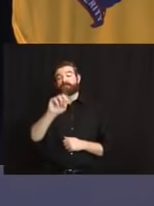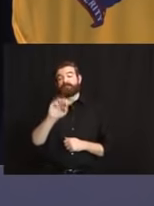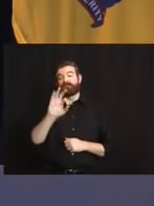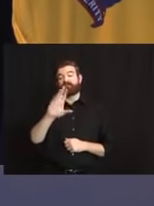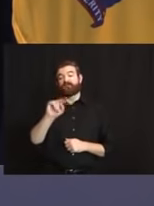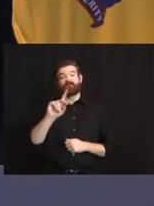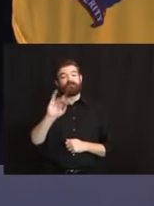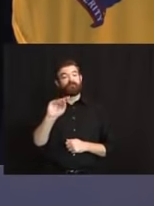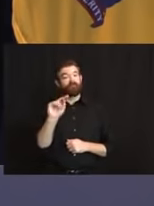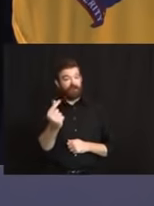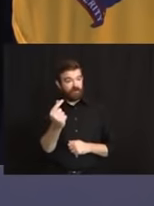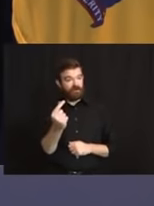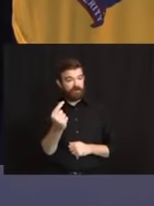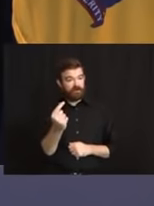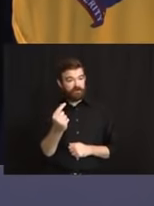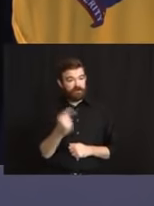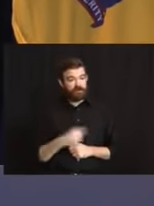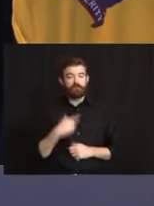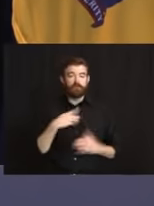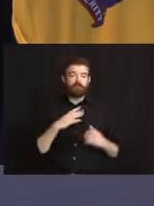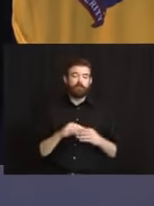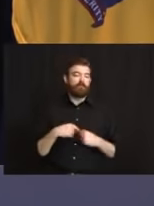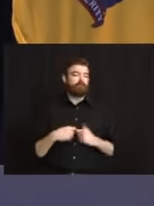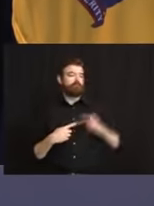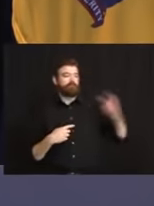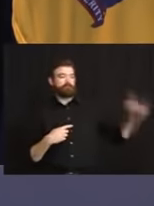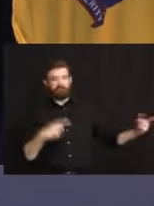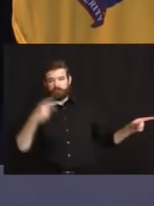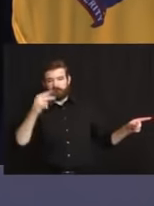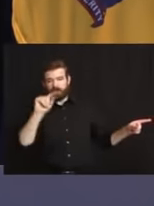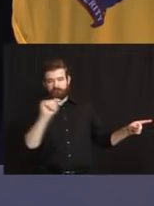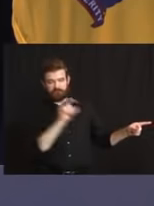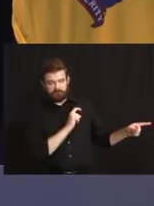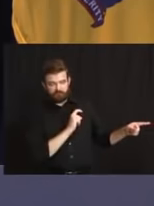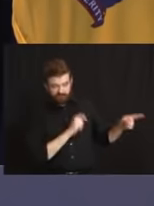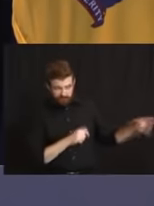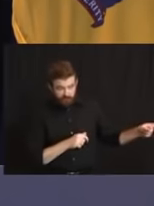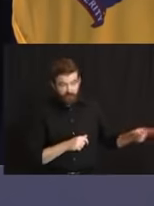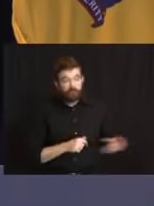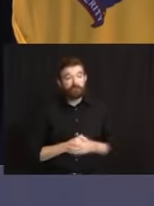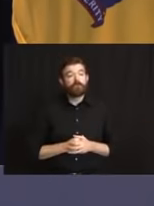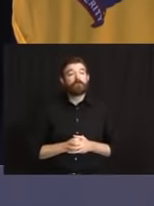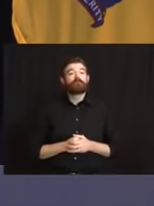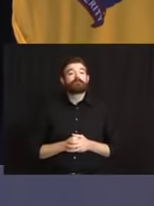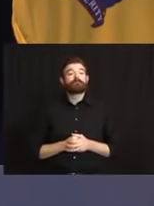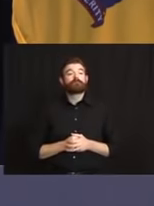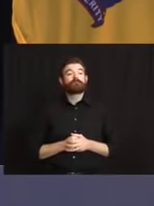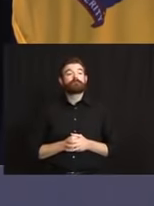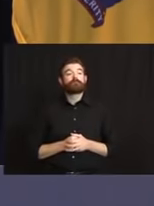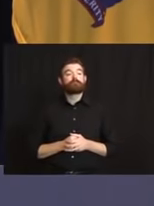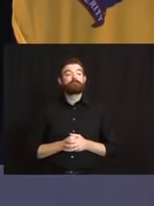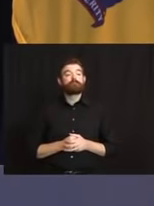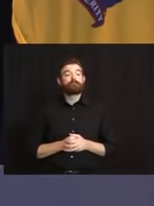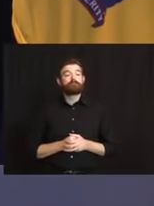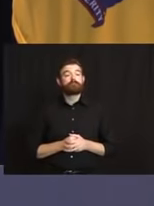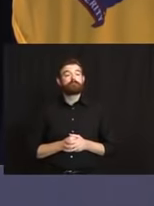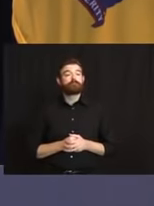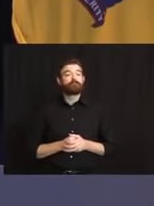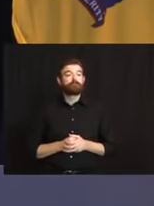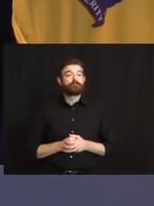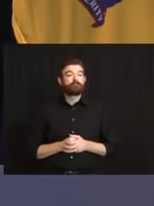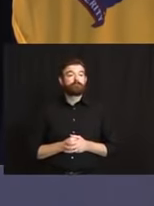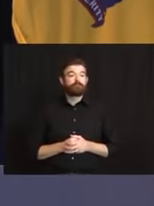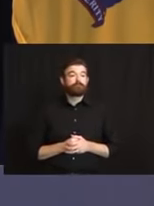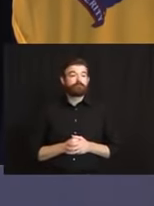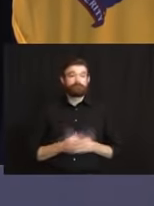it from his perspective. I think it's, to me at least, we need law enforcement. We